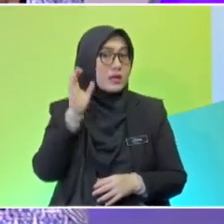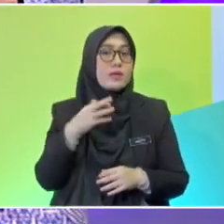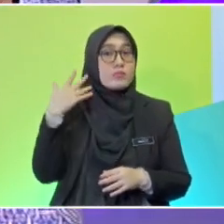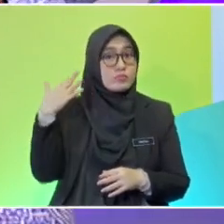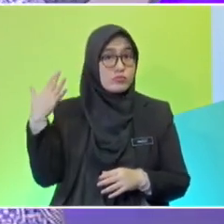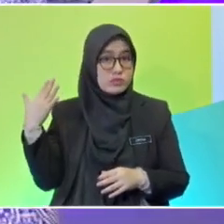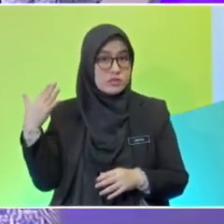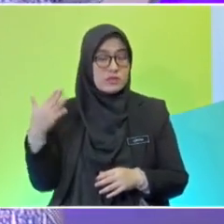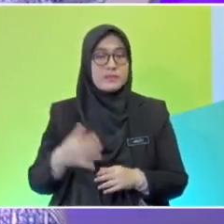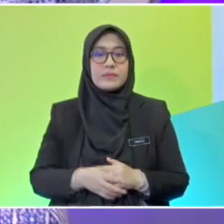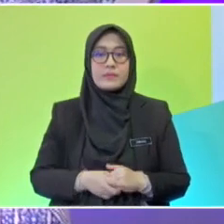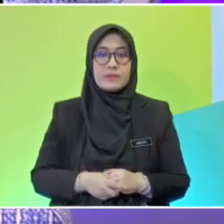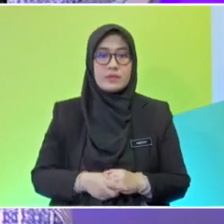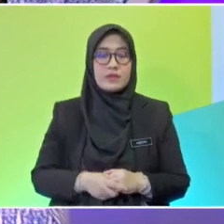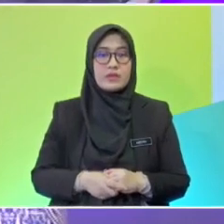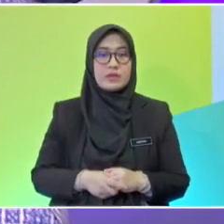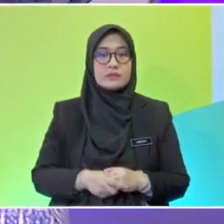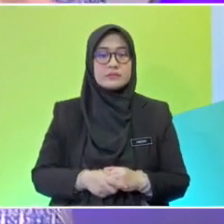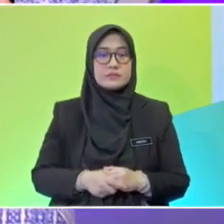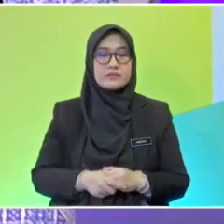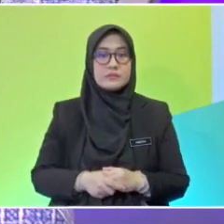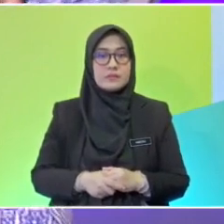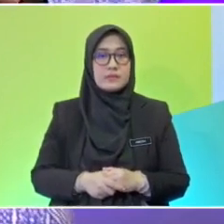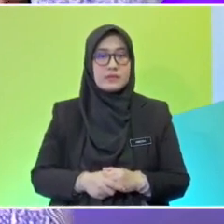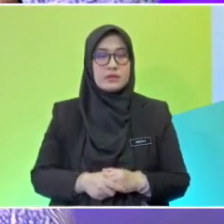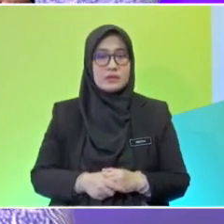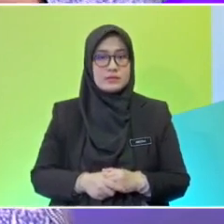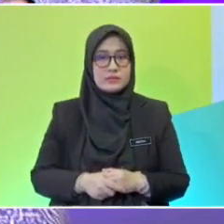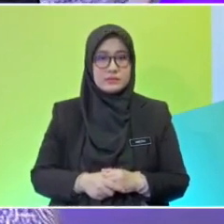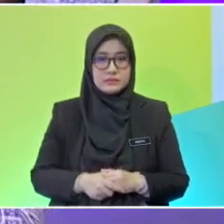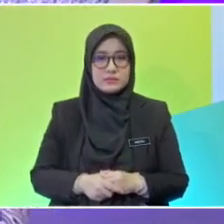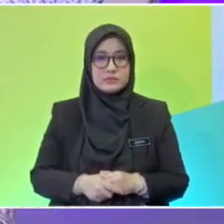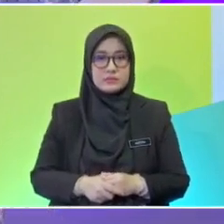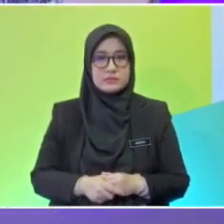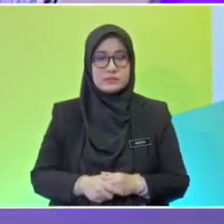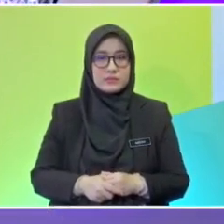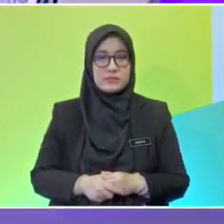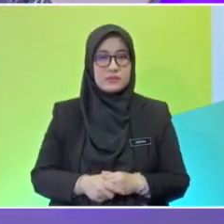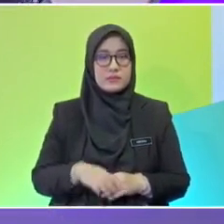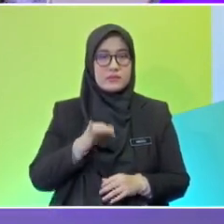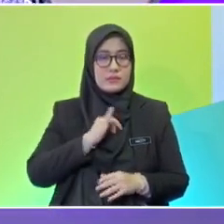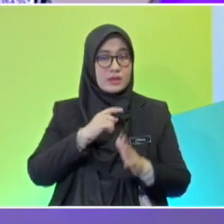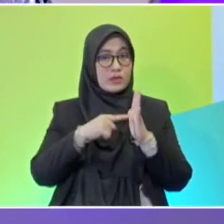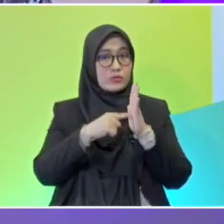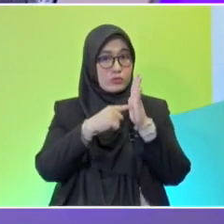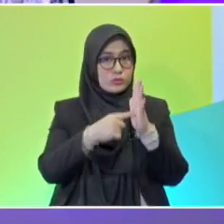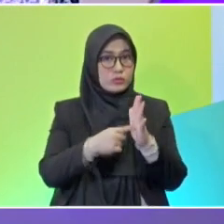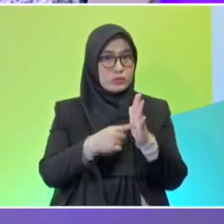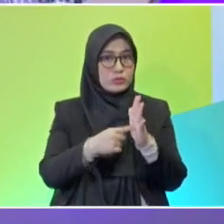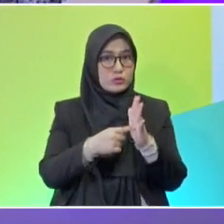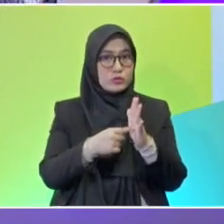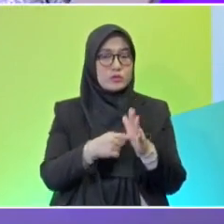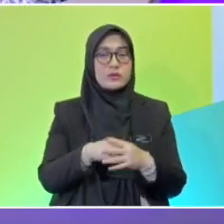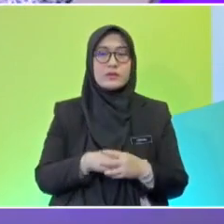some questions about Anna's day, how healthy she is. Alright? So I'm going to show you examples of instruments you can